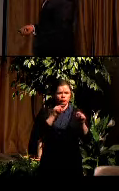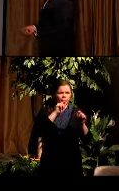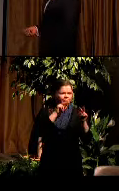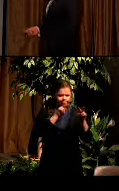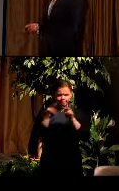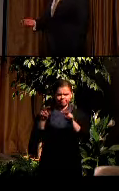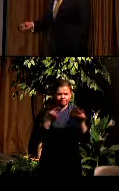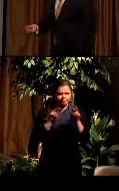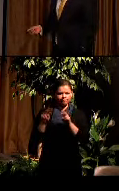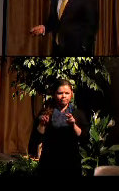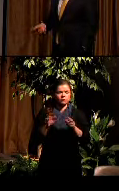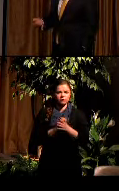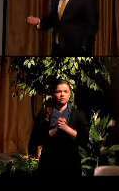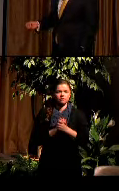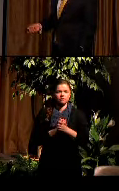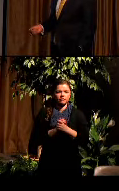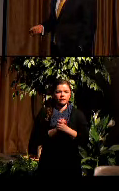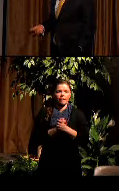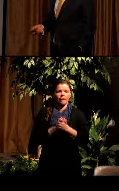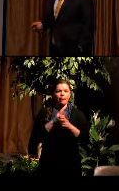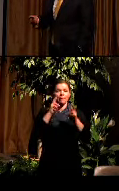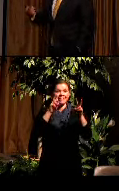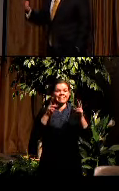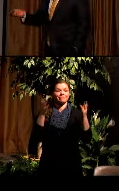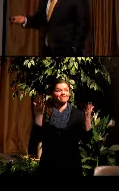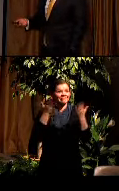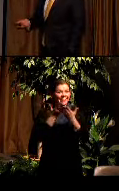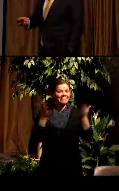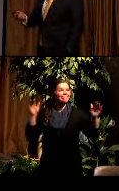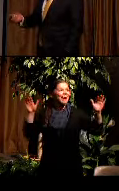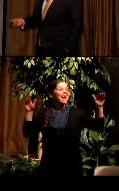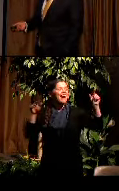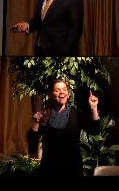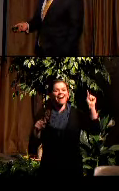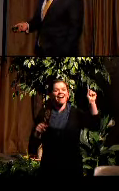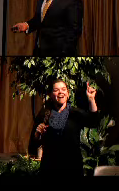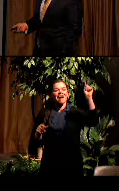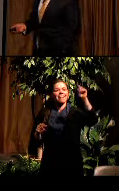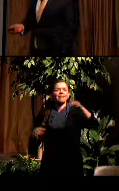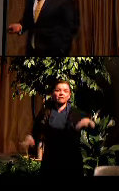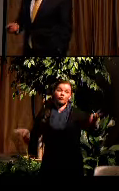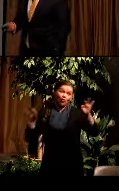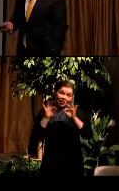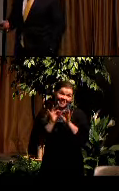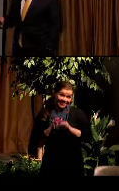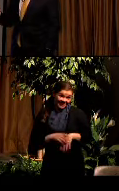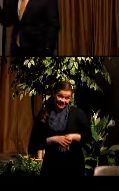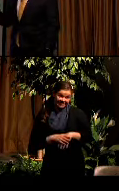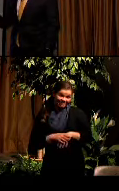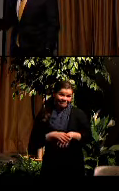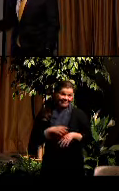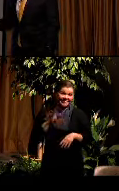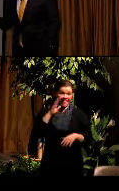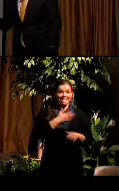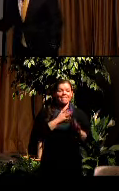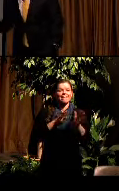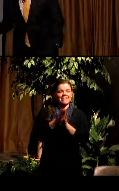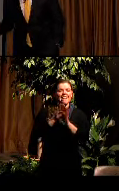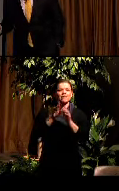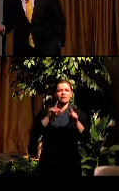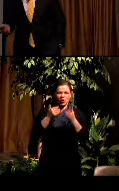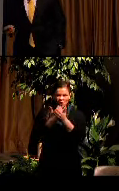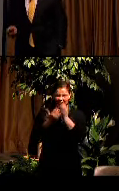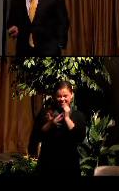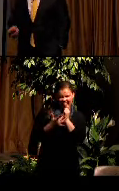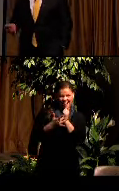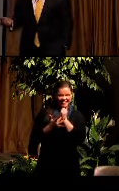Tracking things that fly, if you study birds, is essential. So we are on the cutting edge of developing new technologies, whether it's things that are small, like a